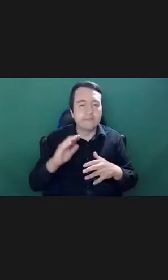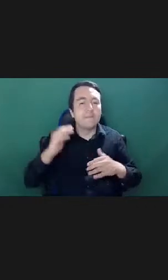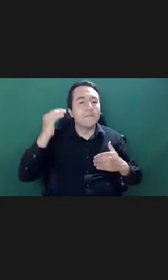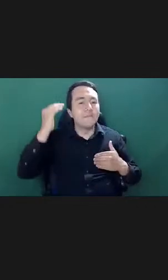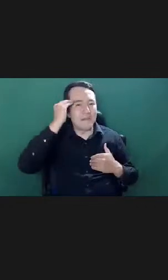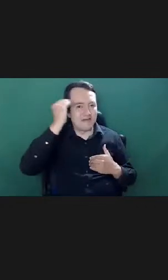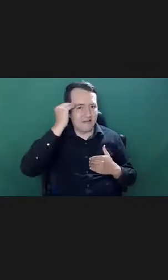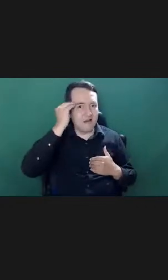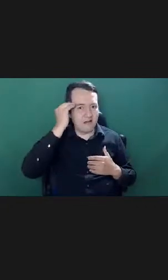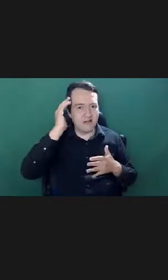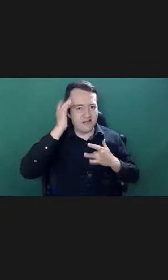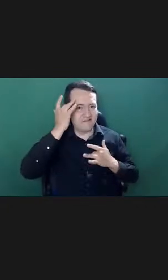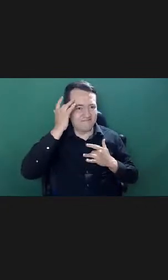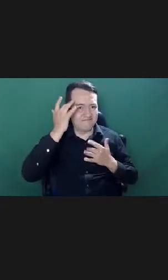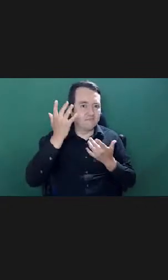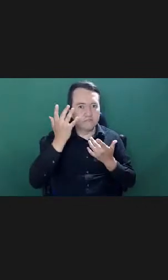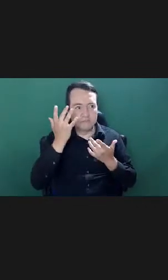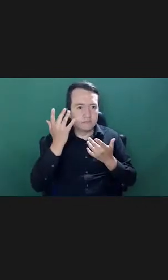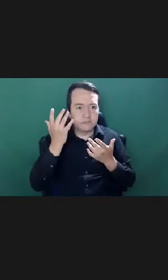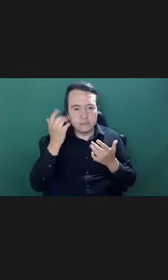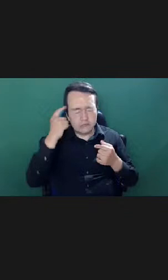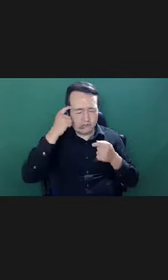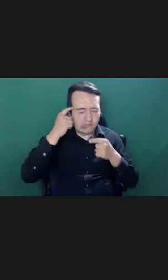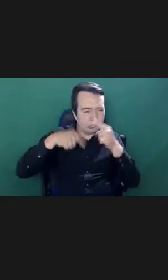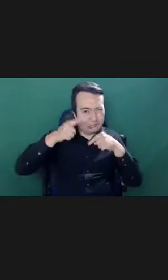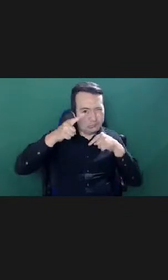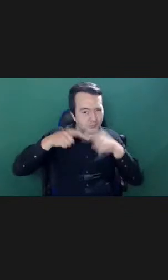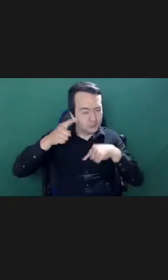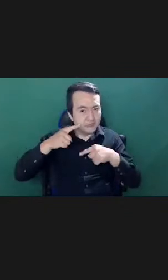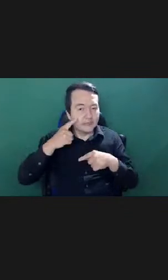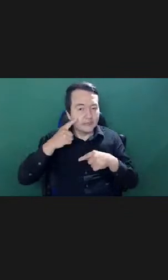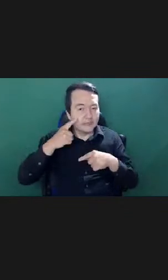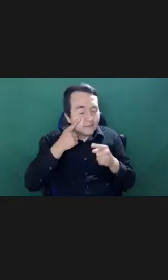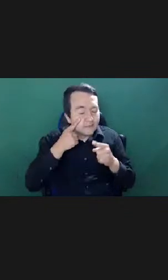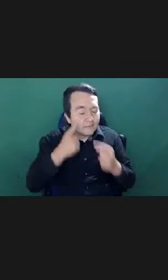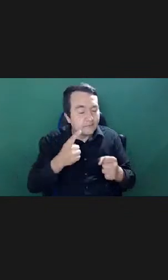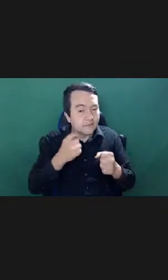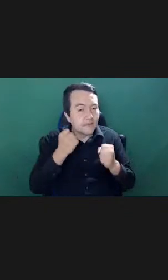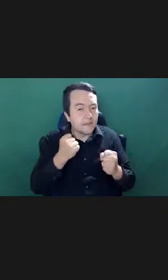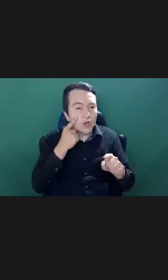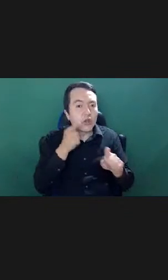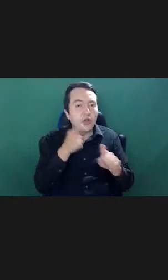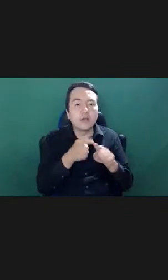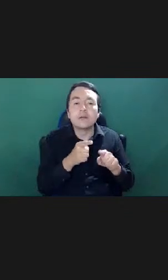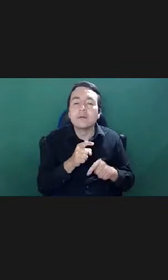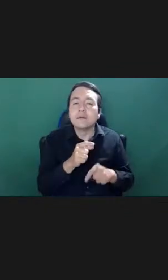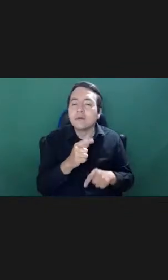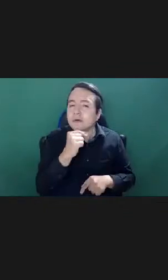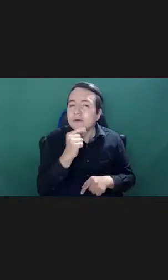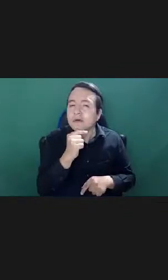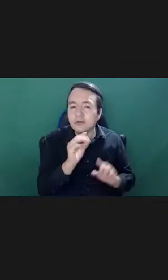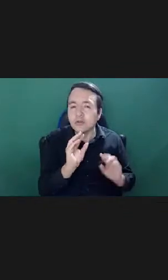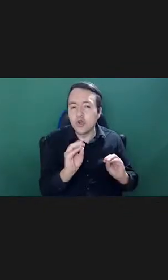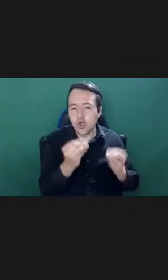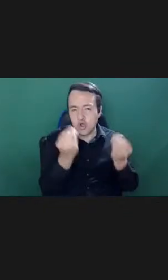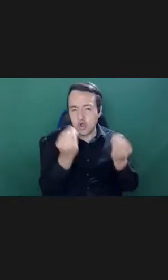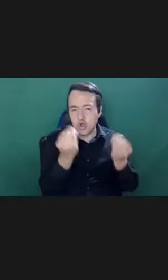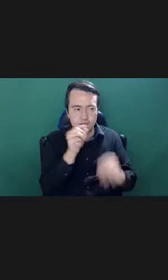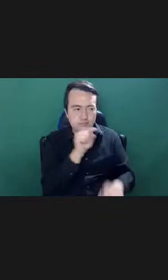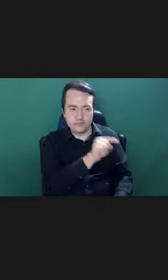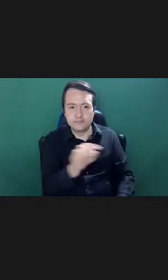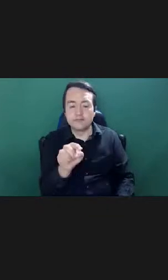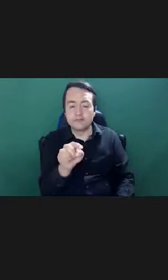on one group, if we look at young people here in Canada are affected almost 50% by what I call the high prevalence